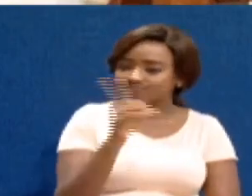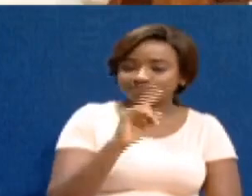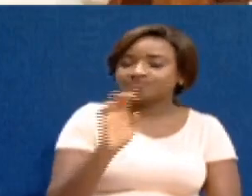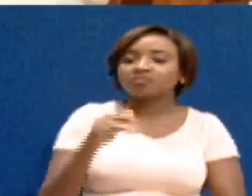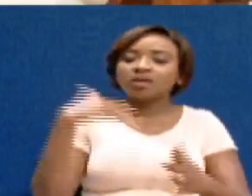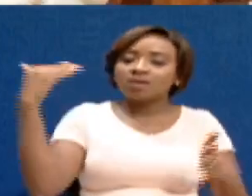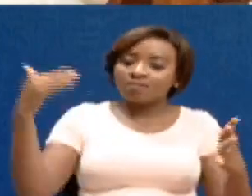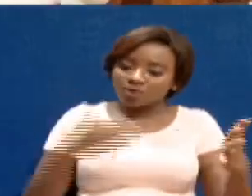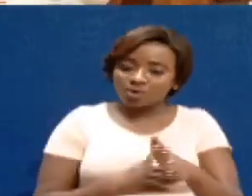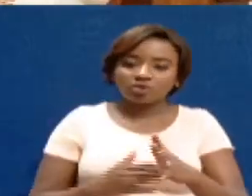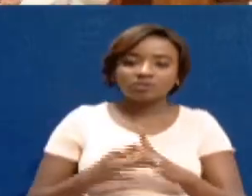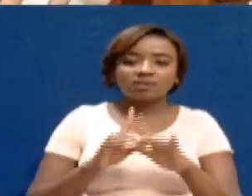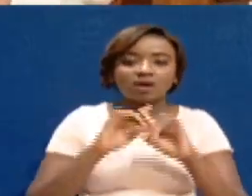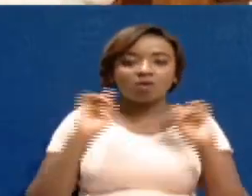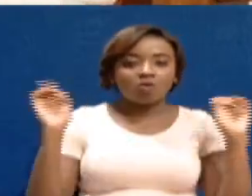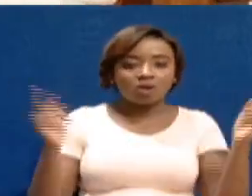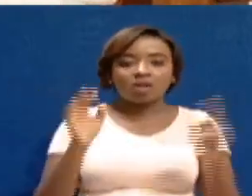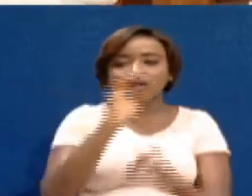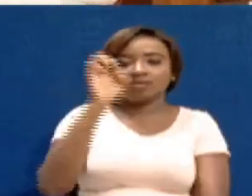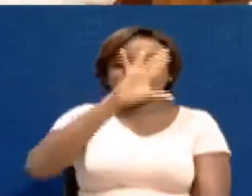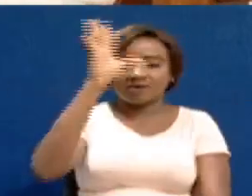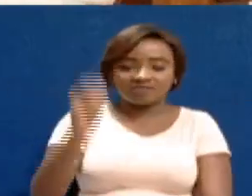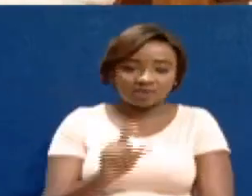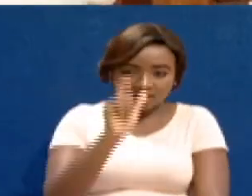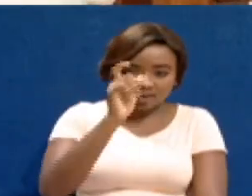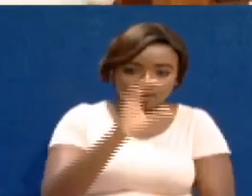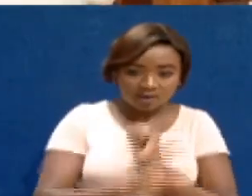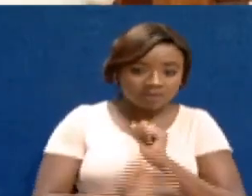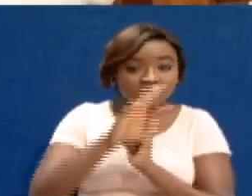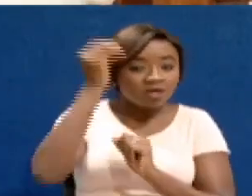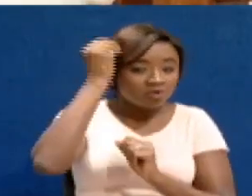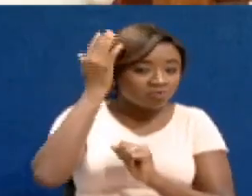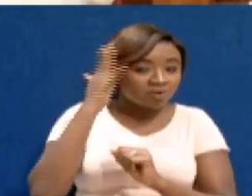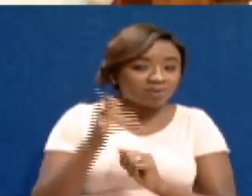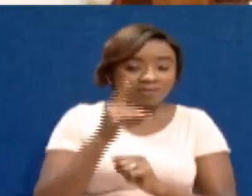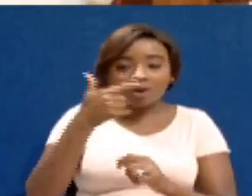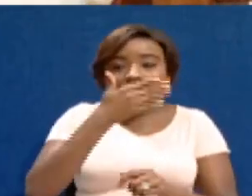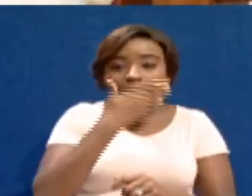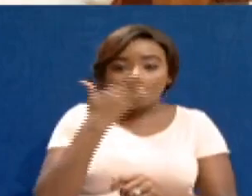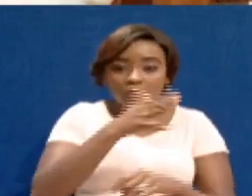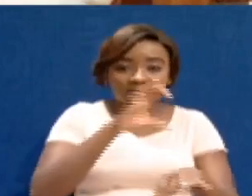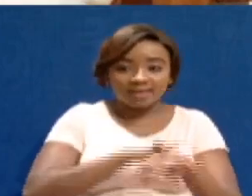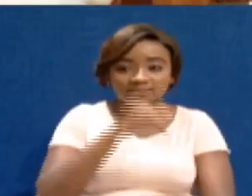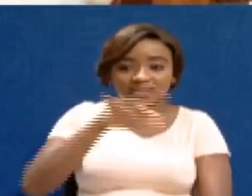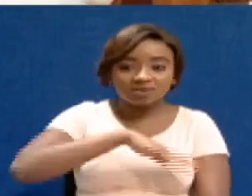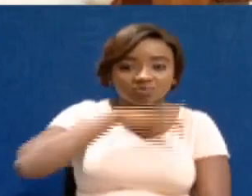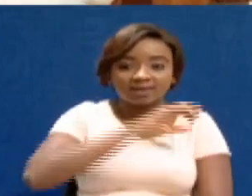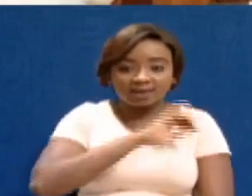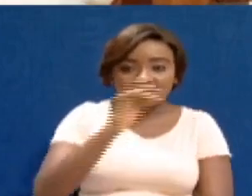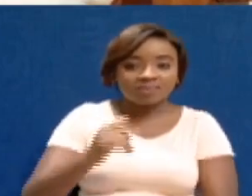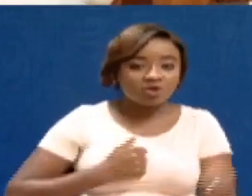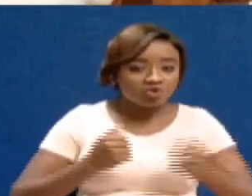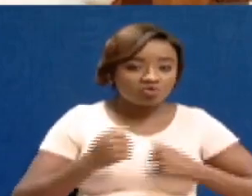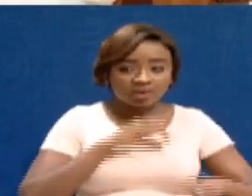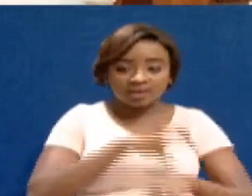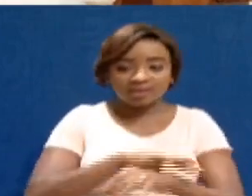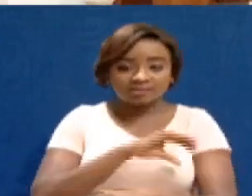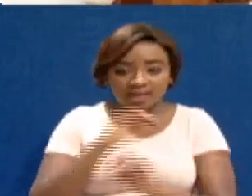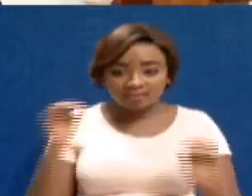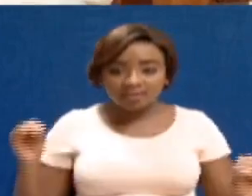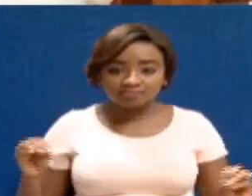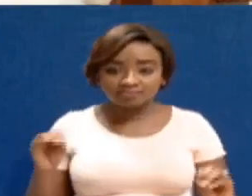the presidency, not from being a governor. And to say that this was a private initiative between two people is not